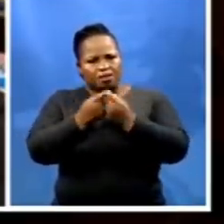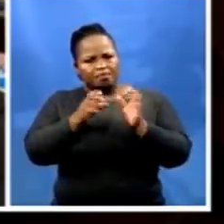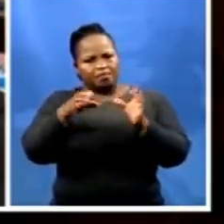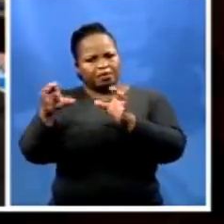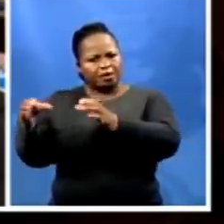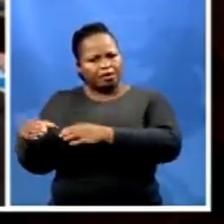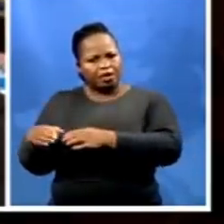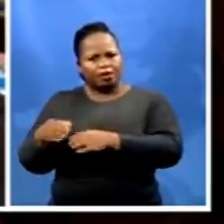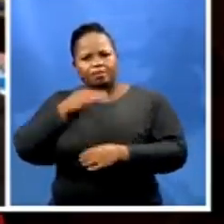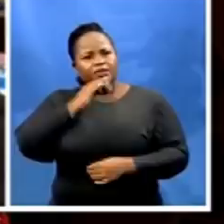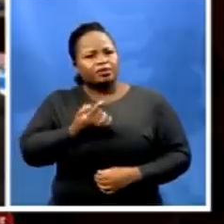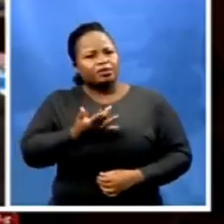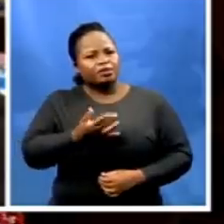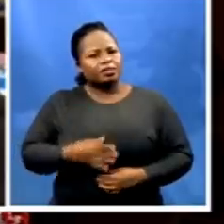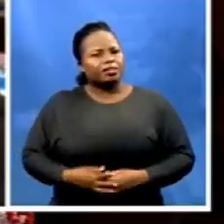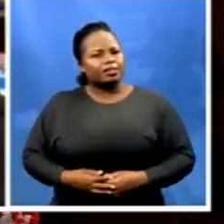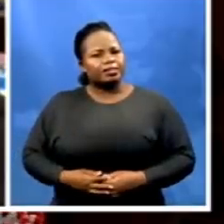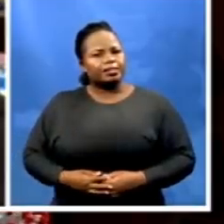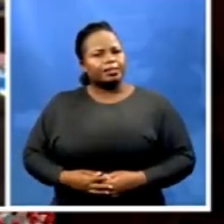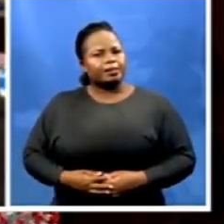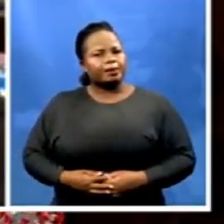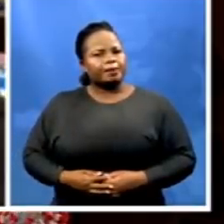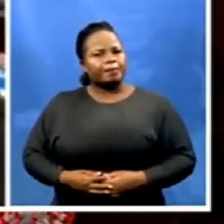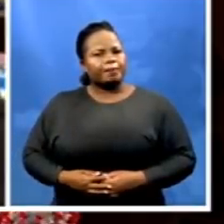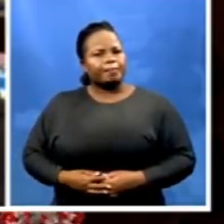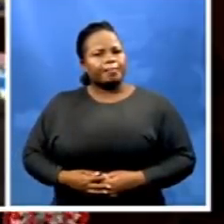Look, we are not able to rule out any